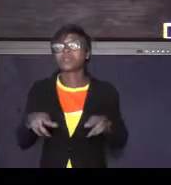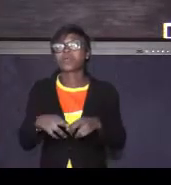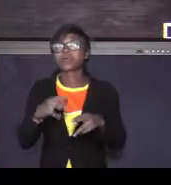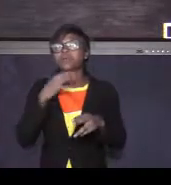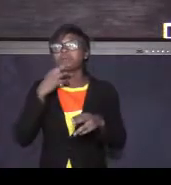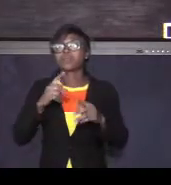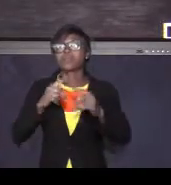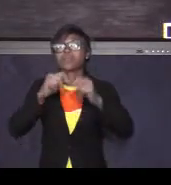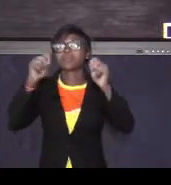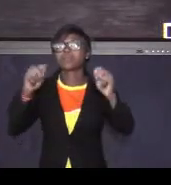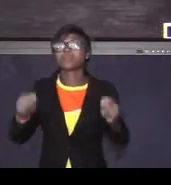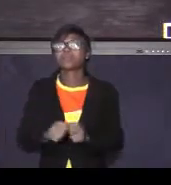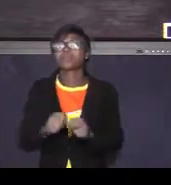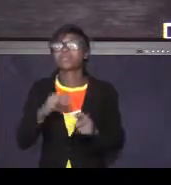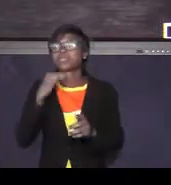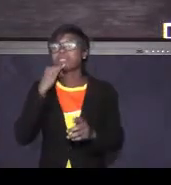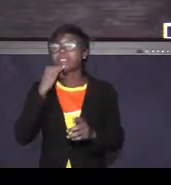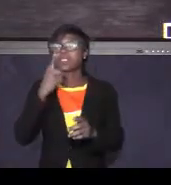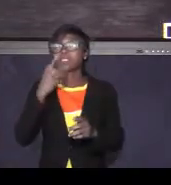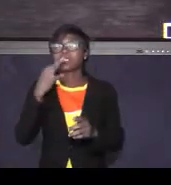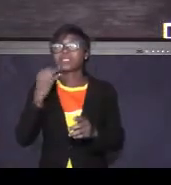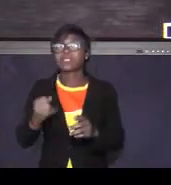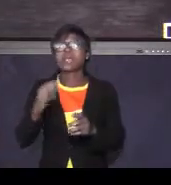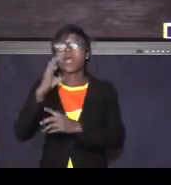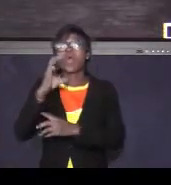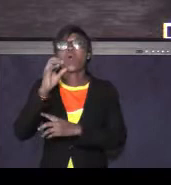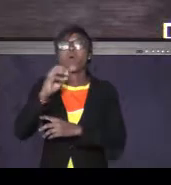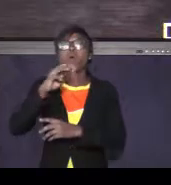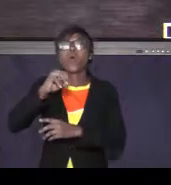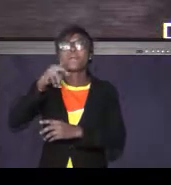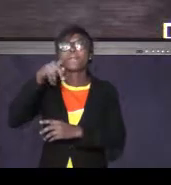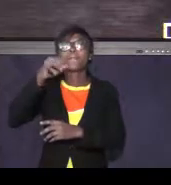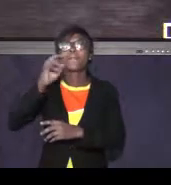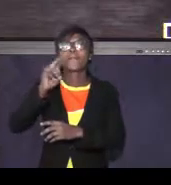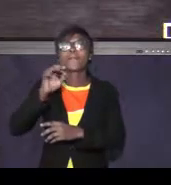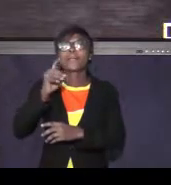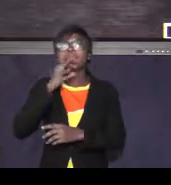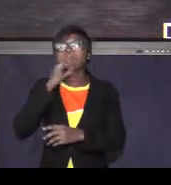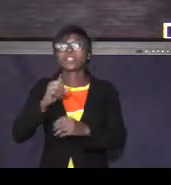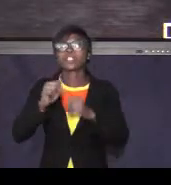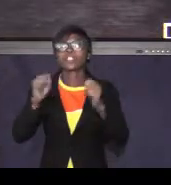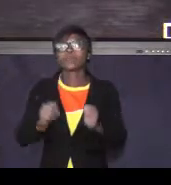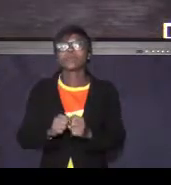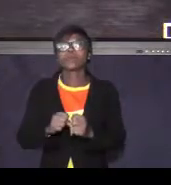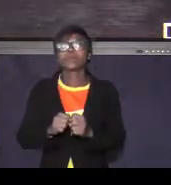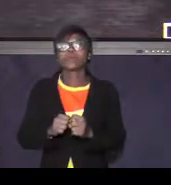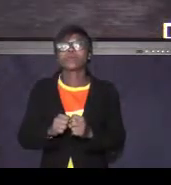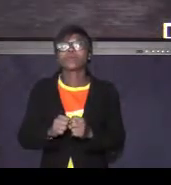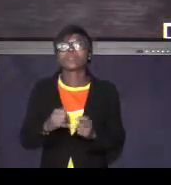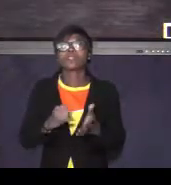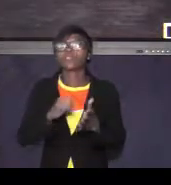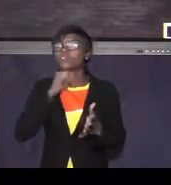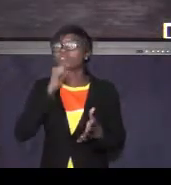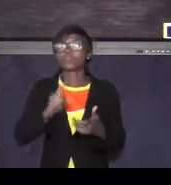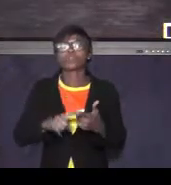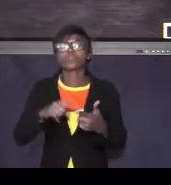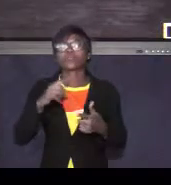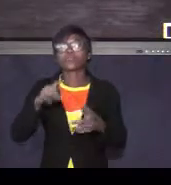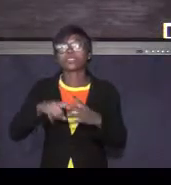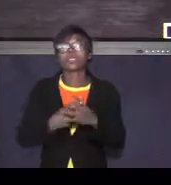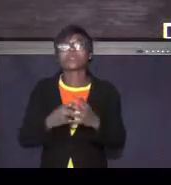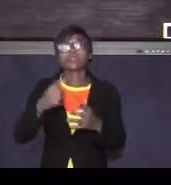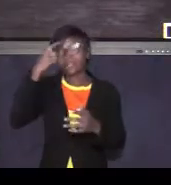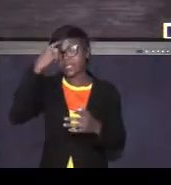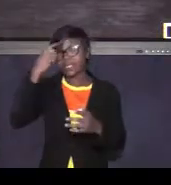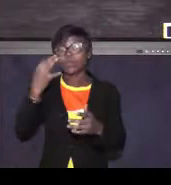not a triangle, it is a compound shape. So what we have to do to find the area of this shape is not to start thinking of which